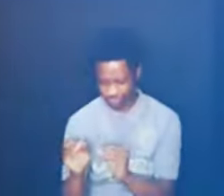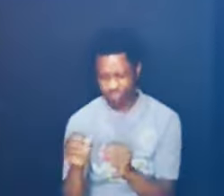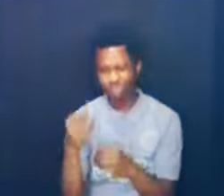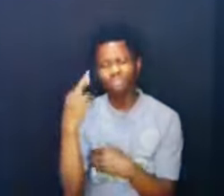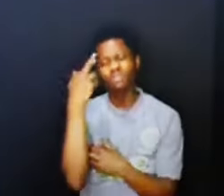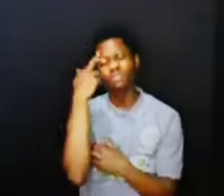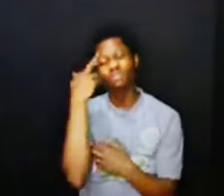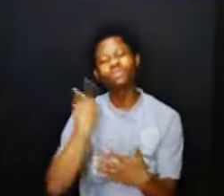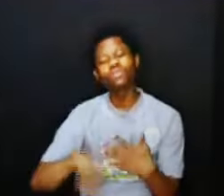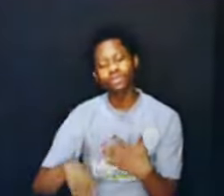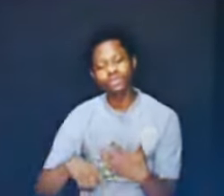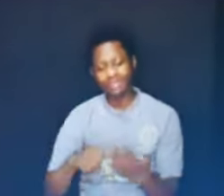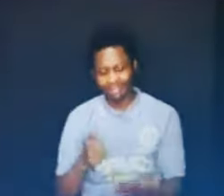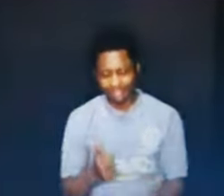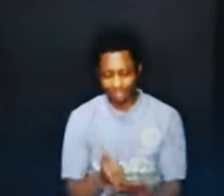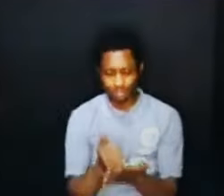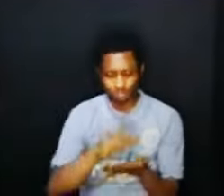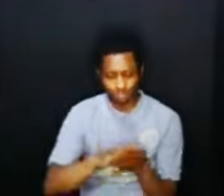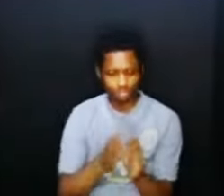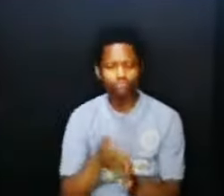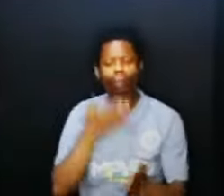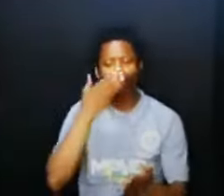Christ. So